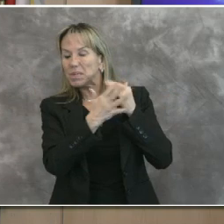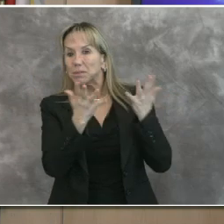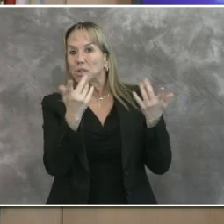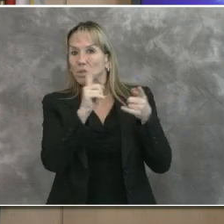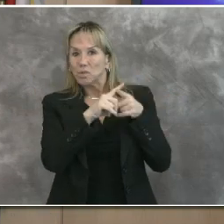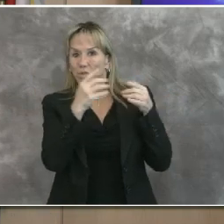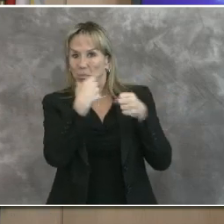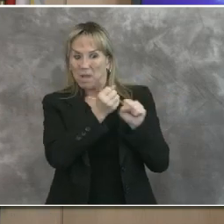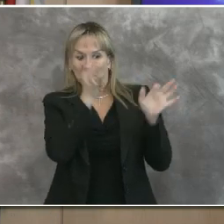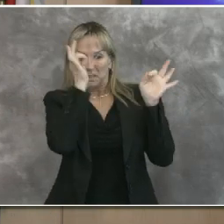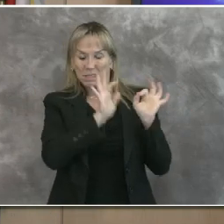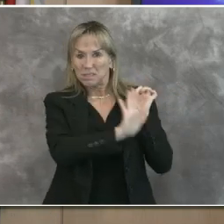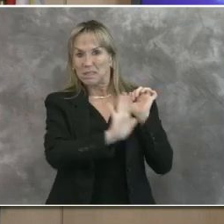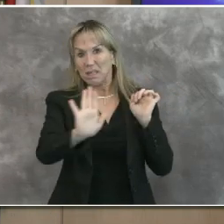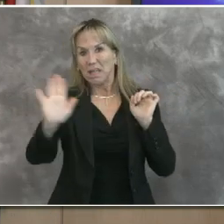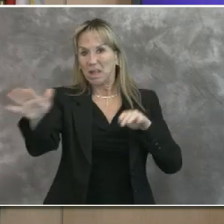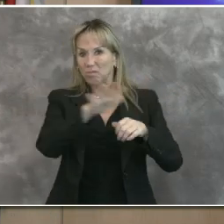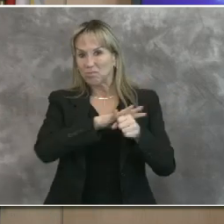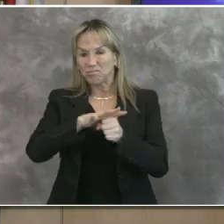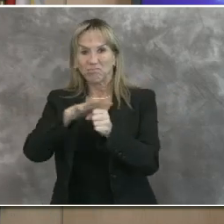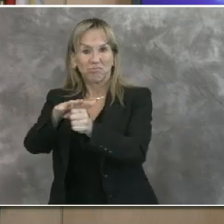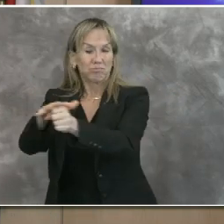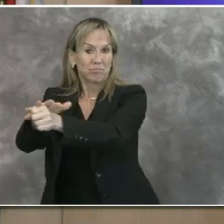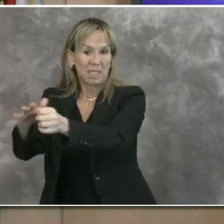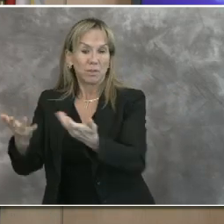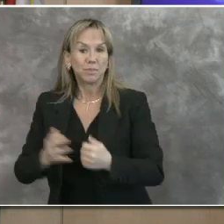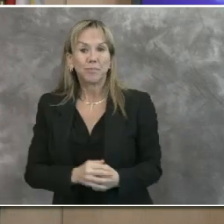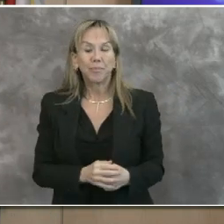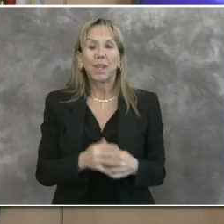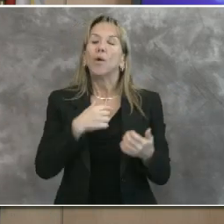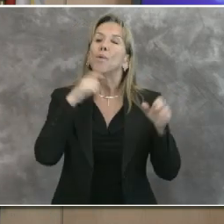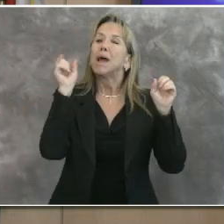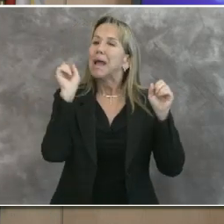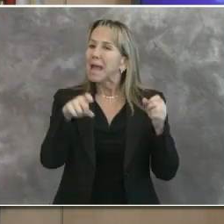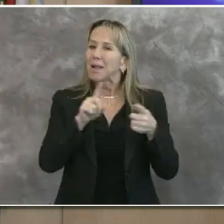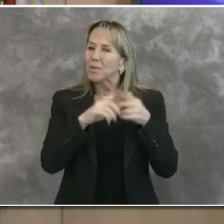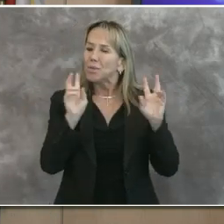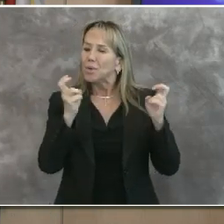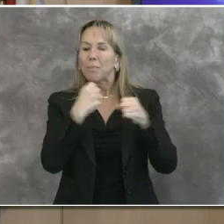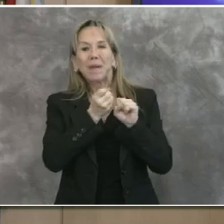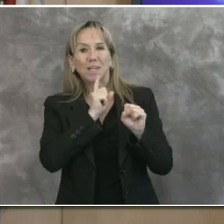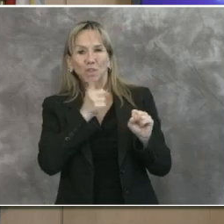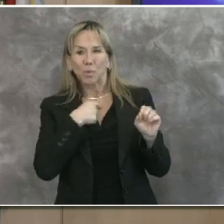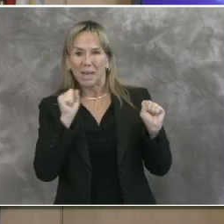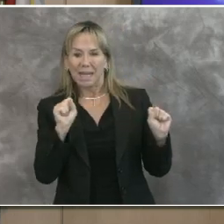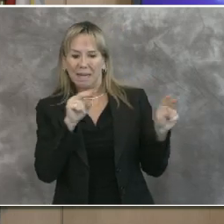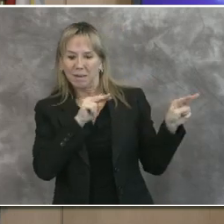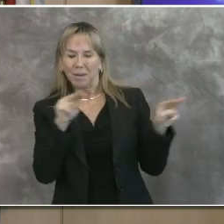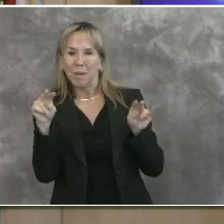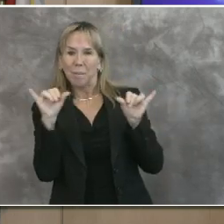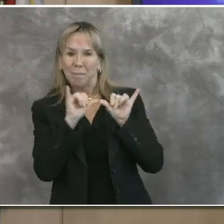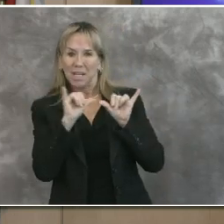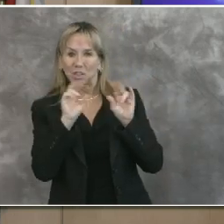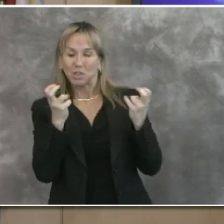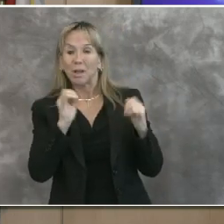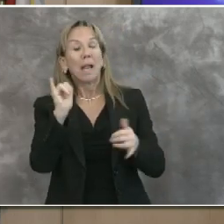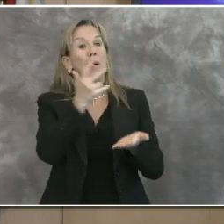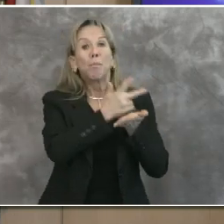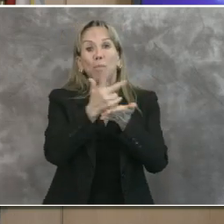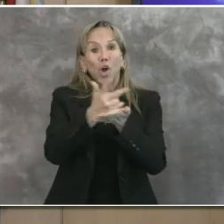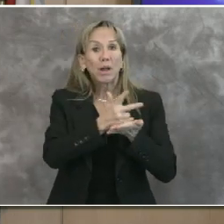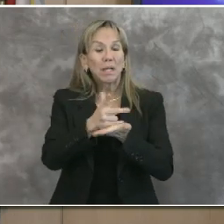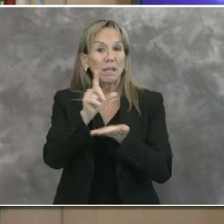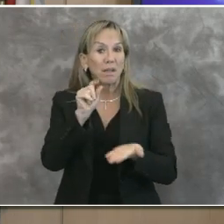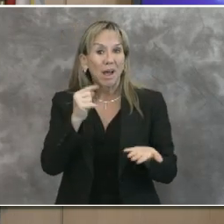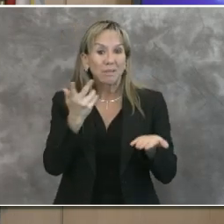get back in the water. But we had to do it in a measured way. We had to leave parking lots closed from overcrowding. I don't like